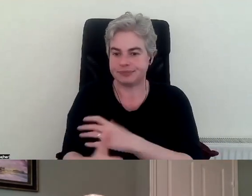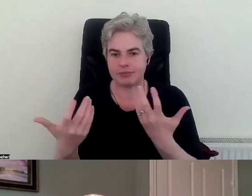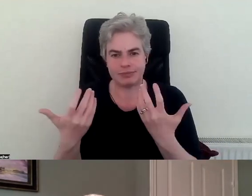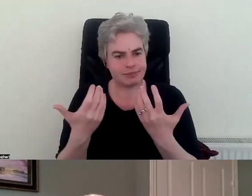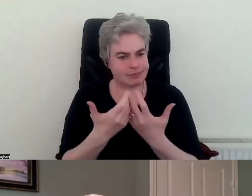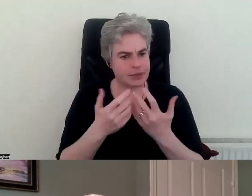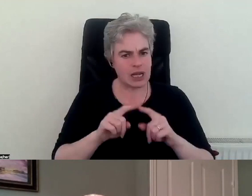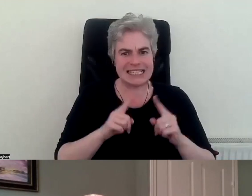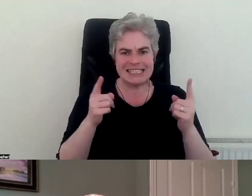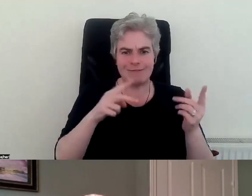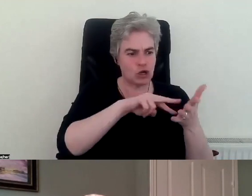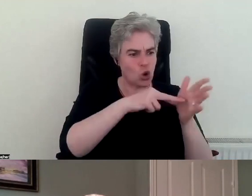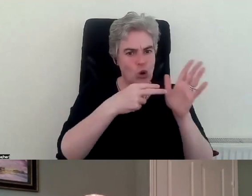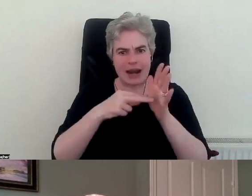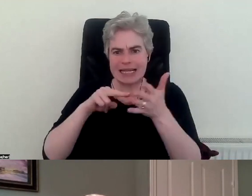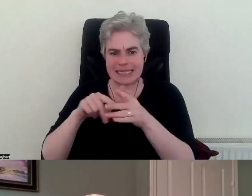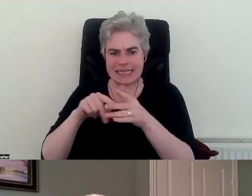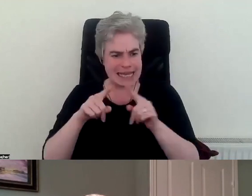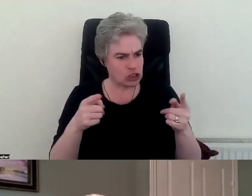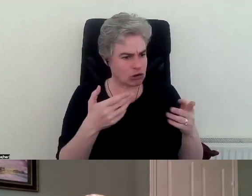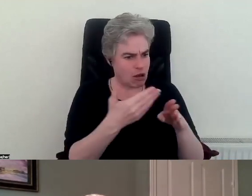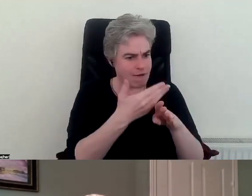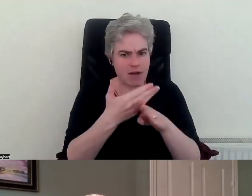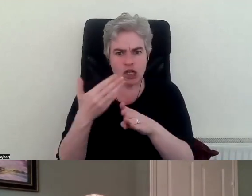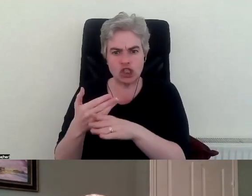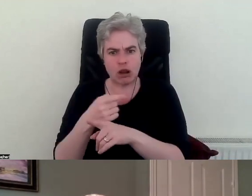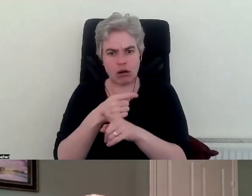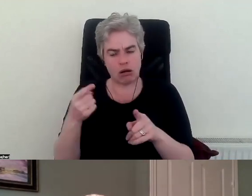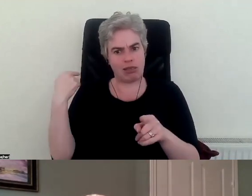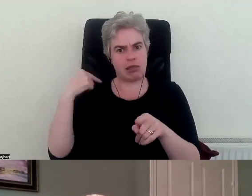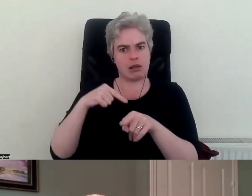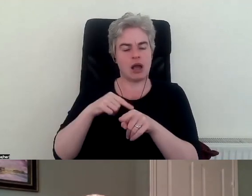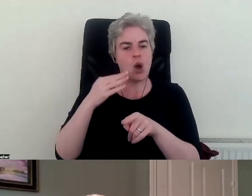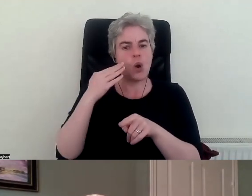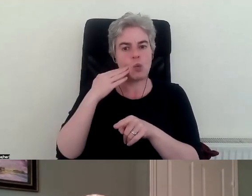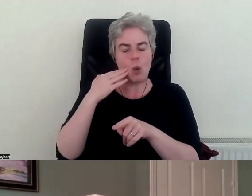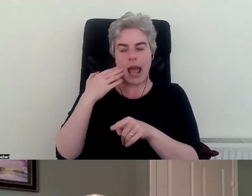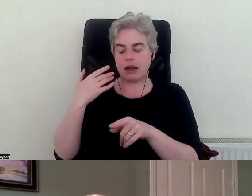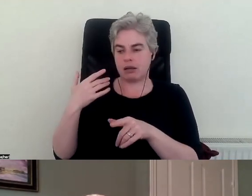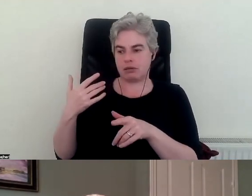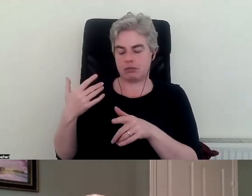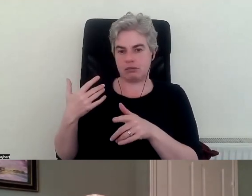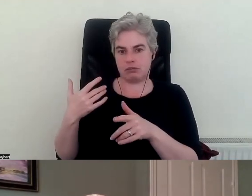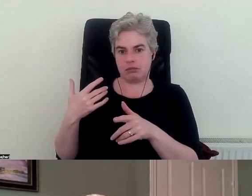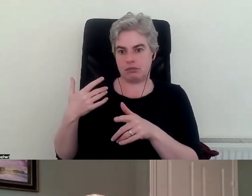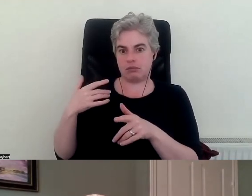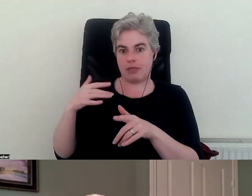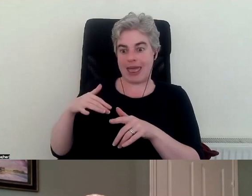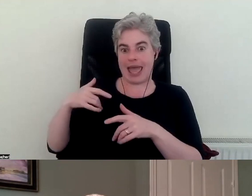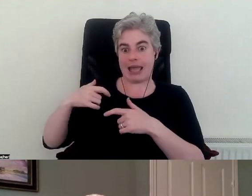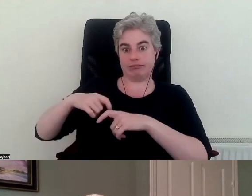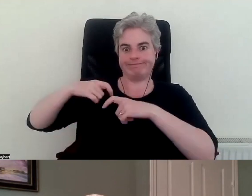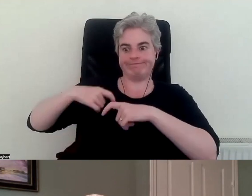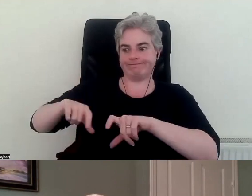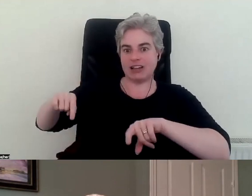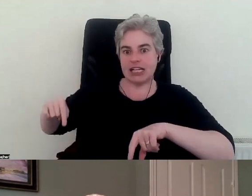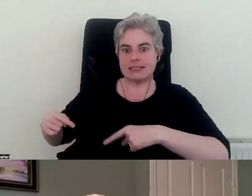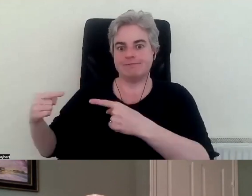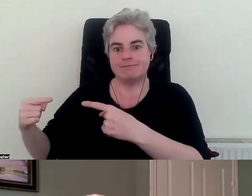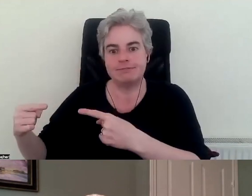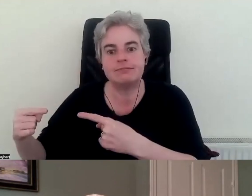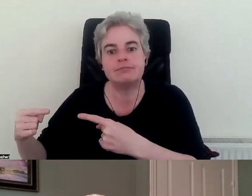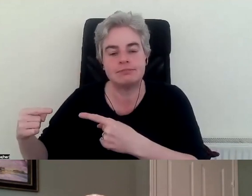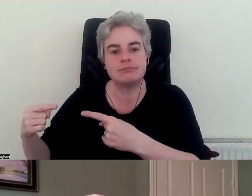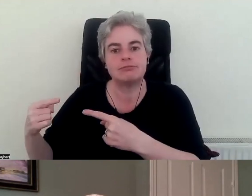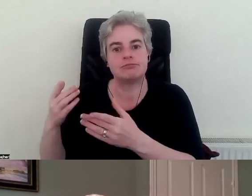different organizations functioned when threatened about their existence, very often towed the